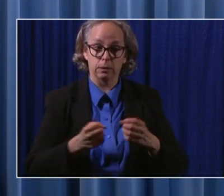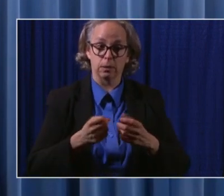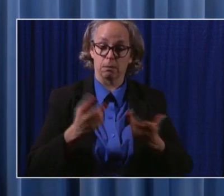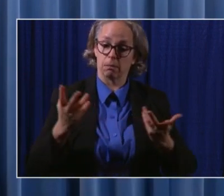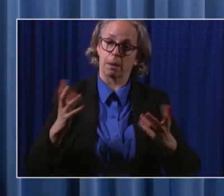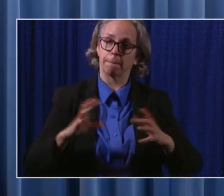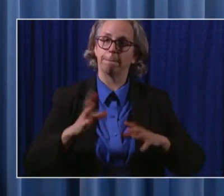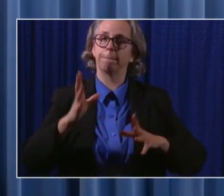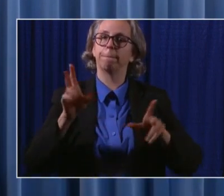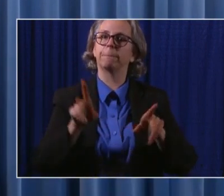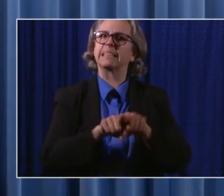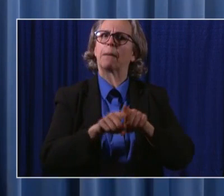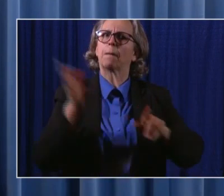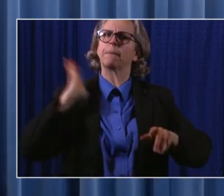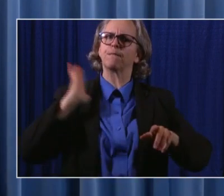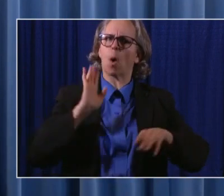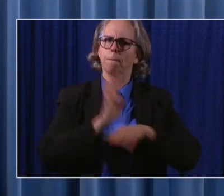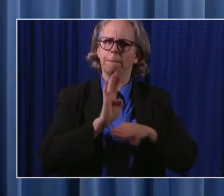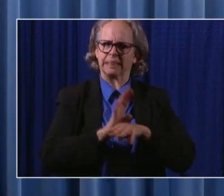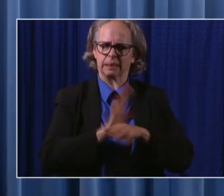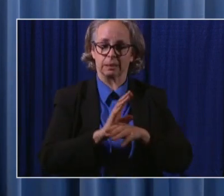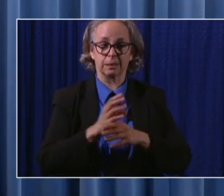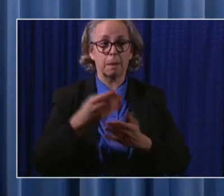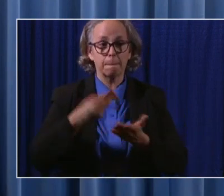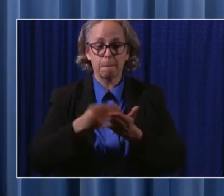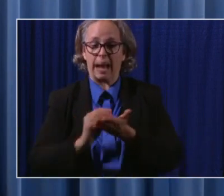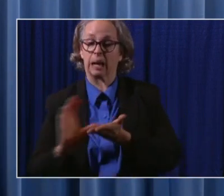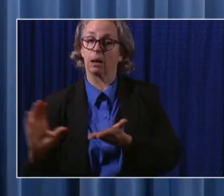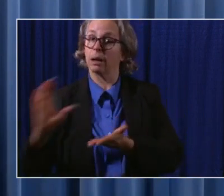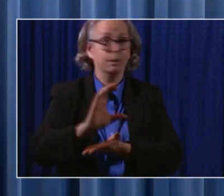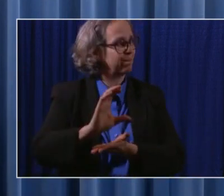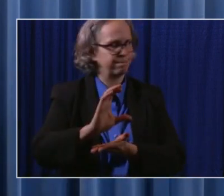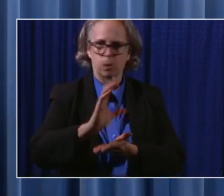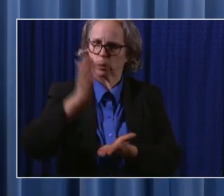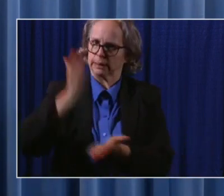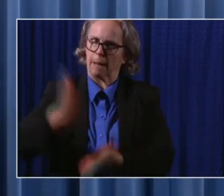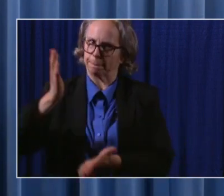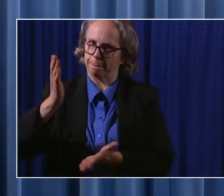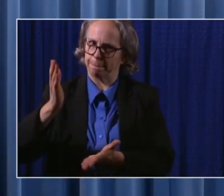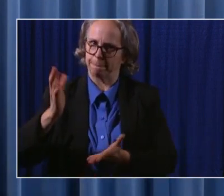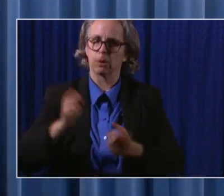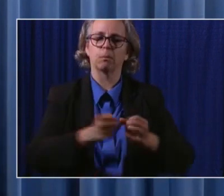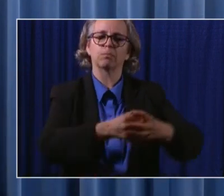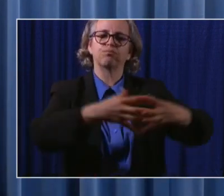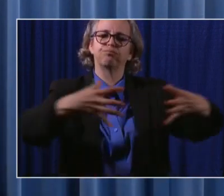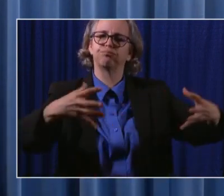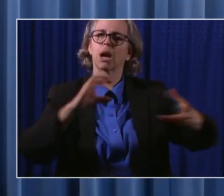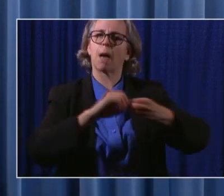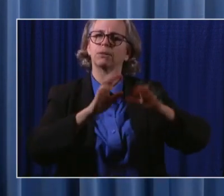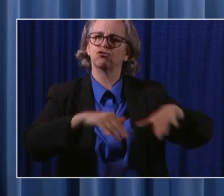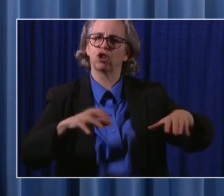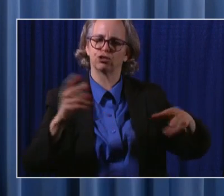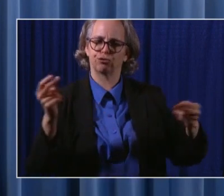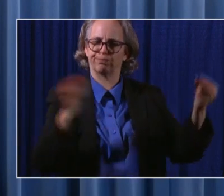I know we've received some questions in regard to outbreaks connected with child care.